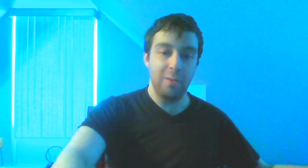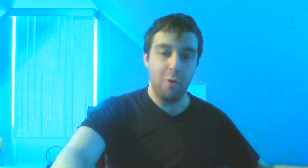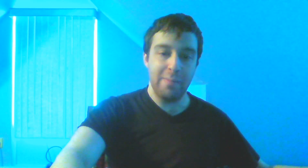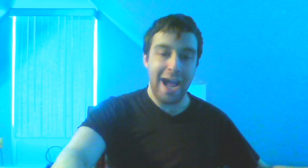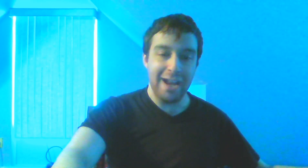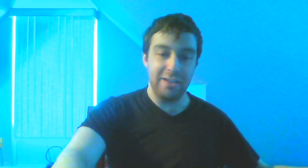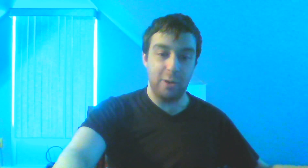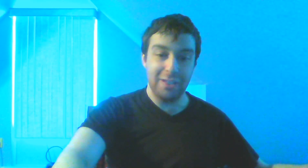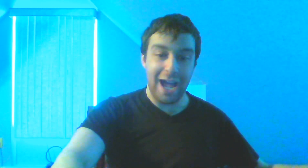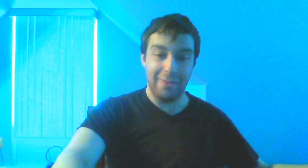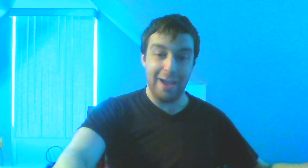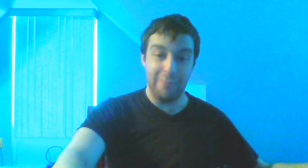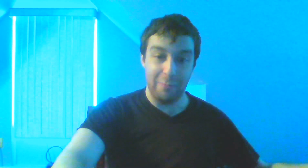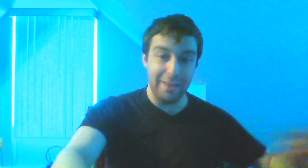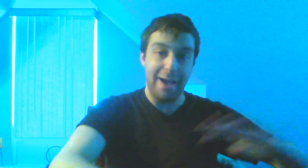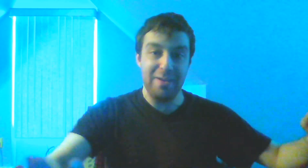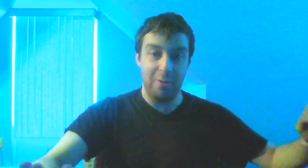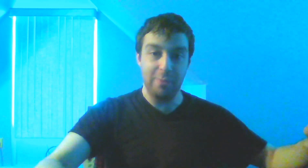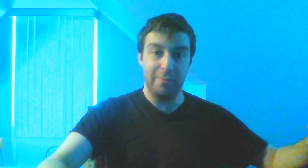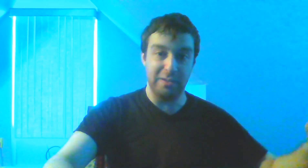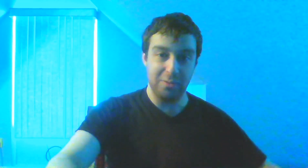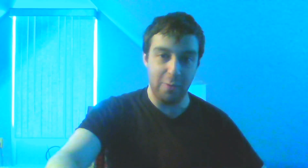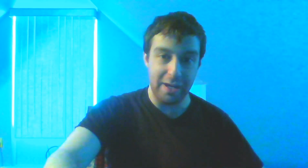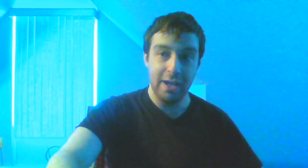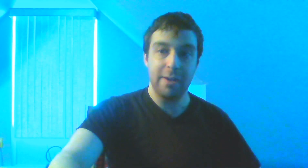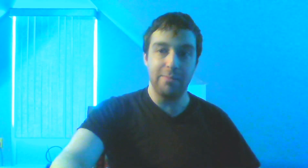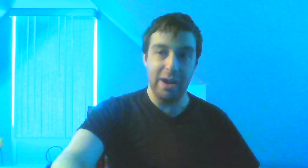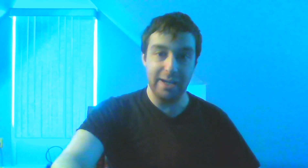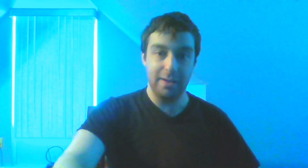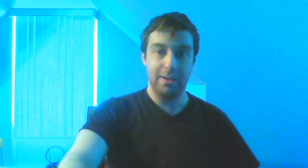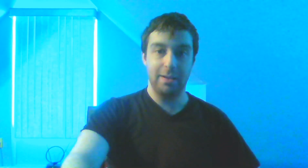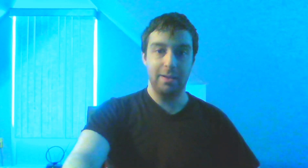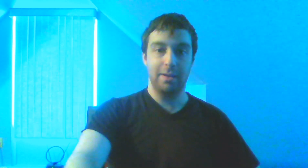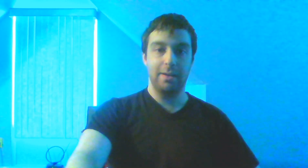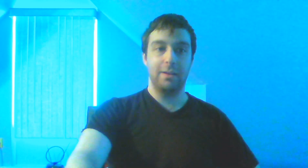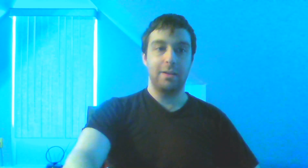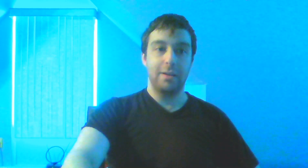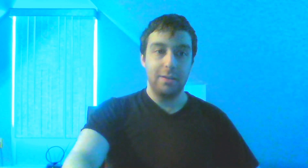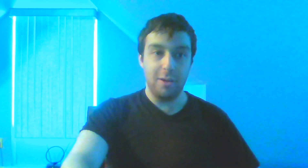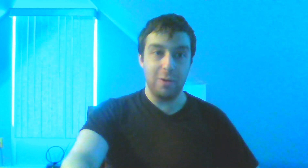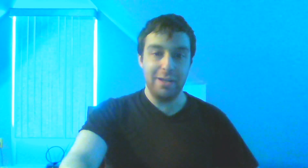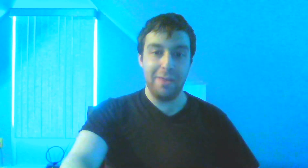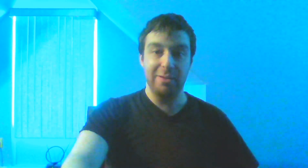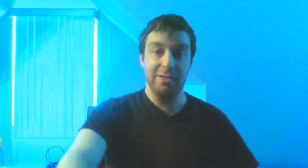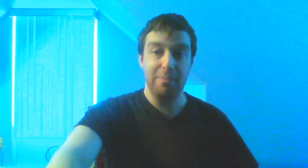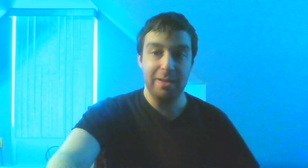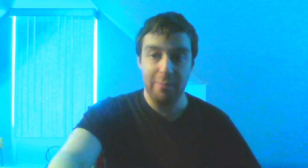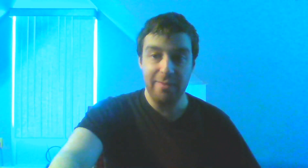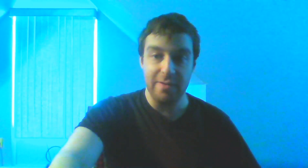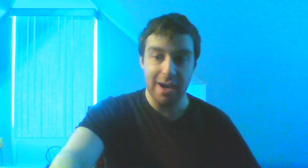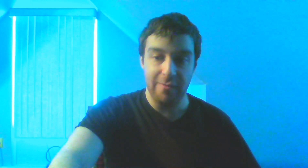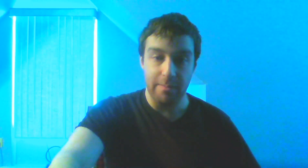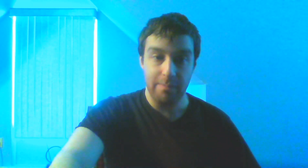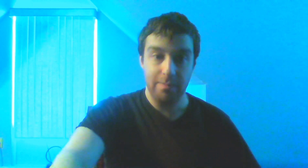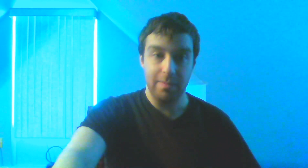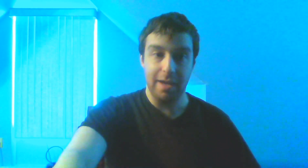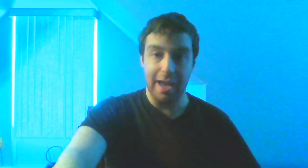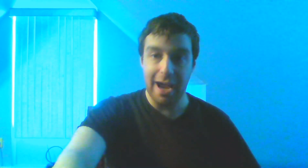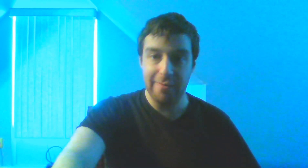you're not in Lower Manhattan, don't dial 911. That'd be a whole different story. But, we're dealing with something that we've